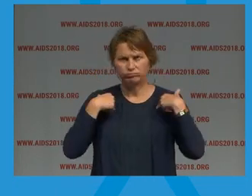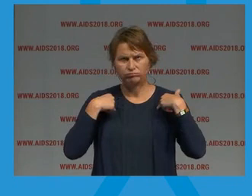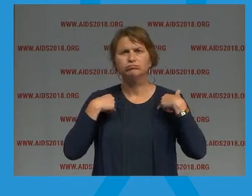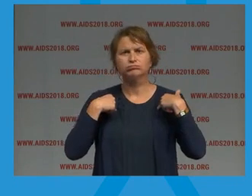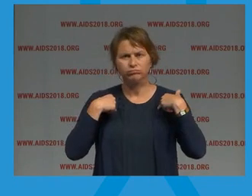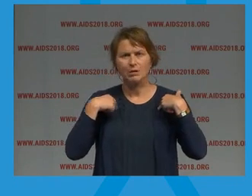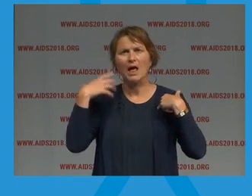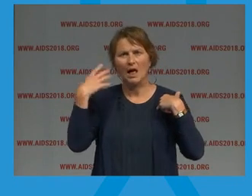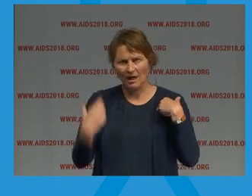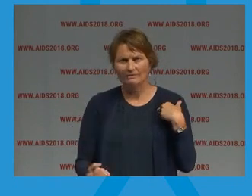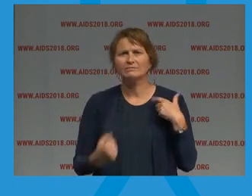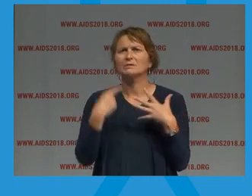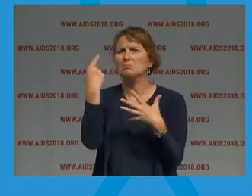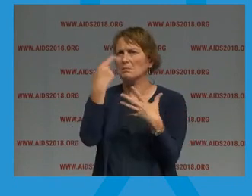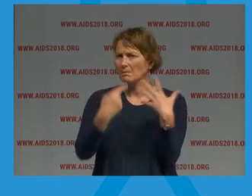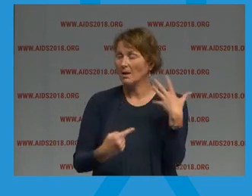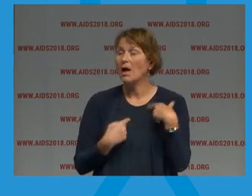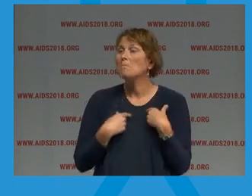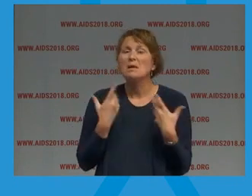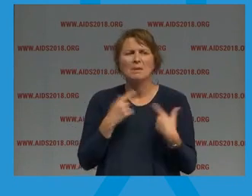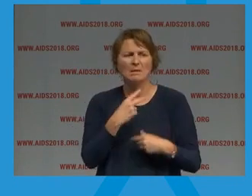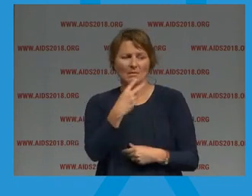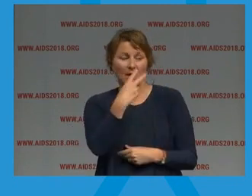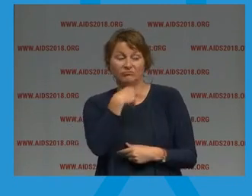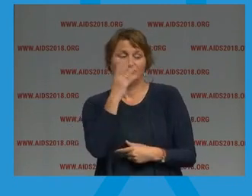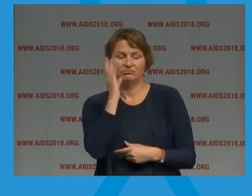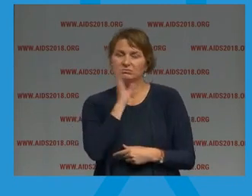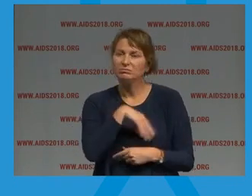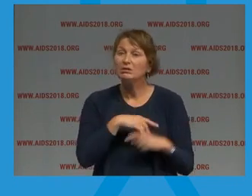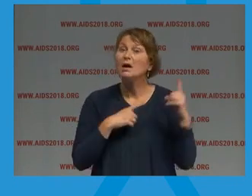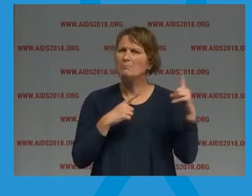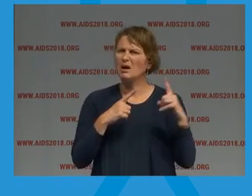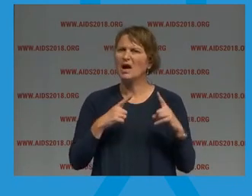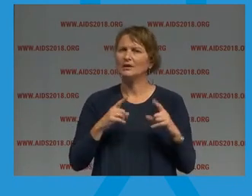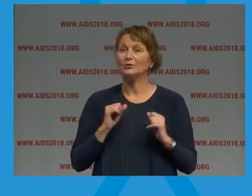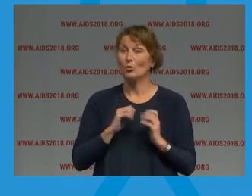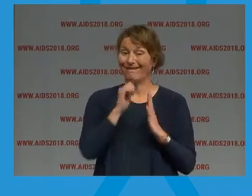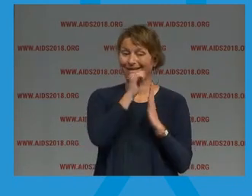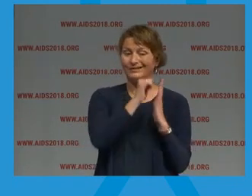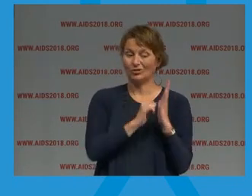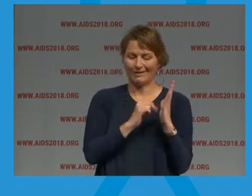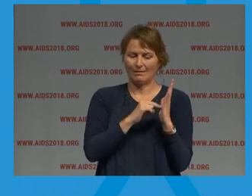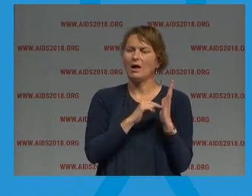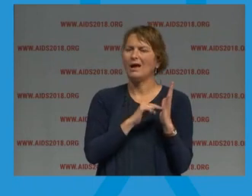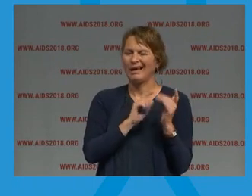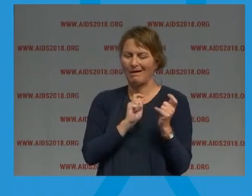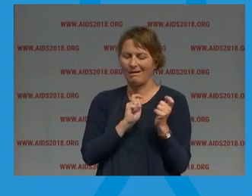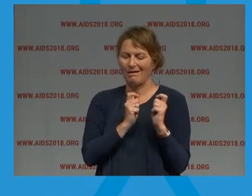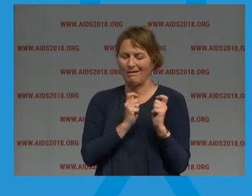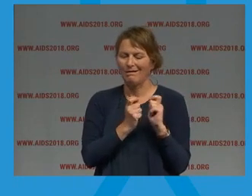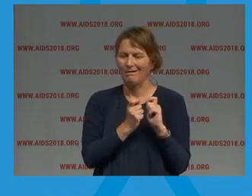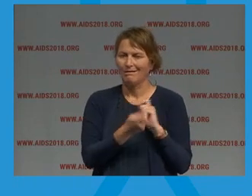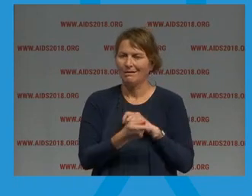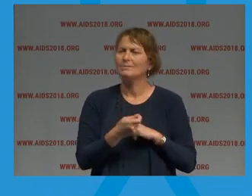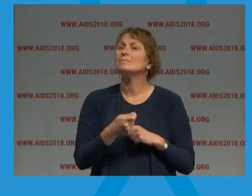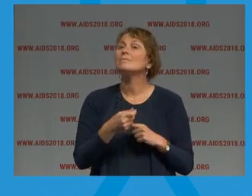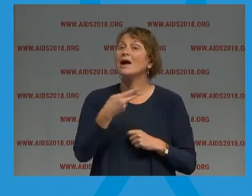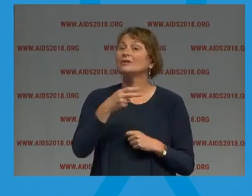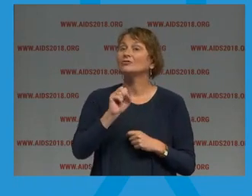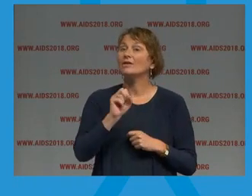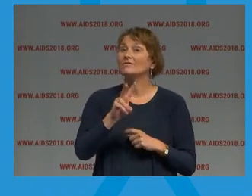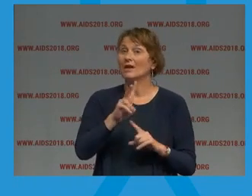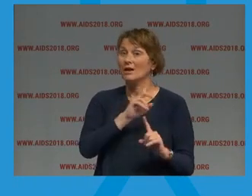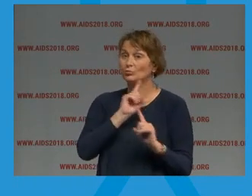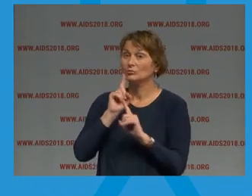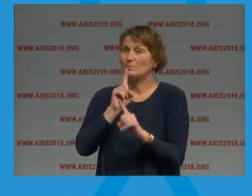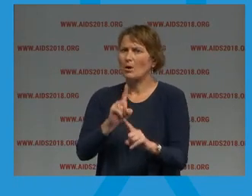ignored, that is still a fact, and knowing that you can push that agenda to drive the narrative of the HIV response in the correct